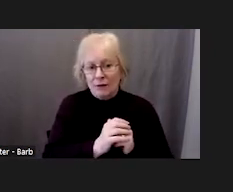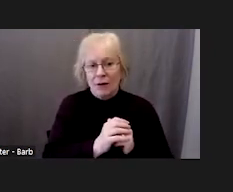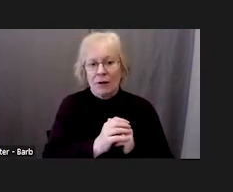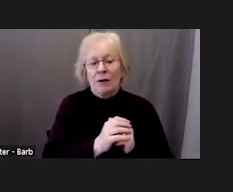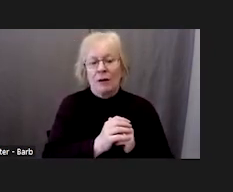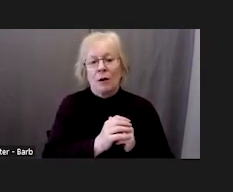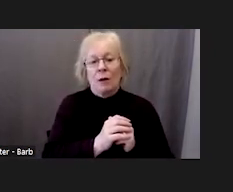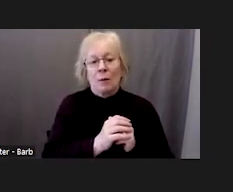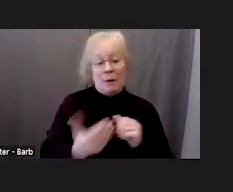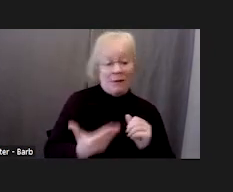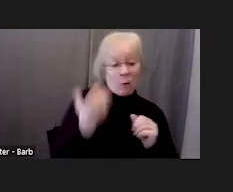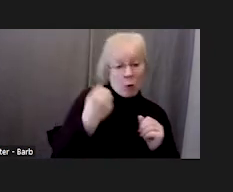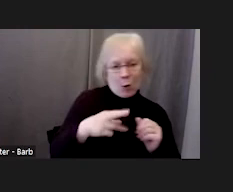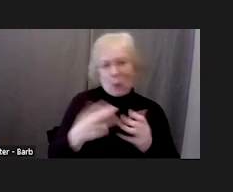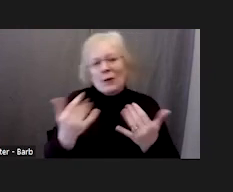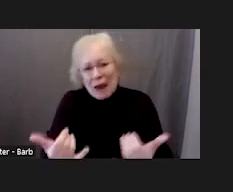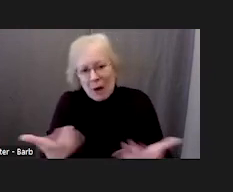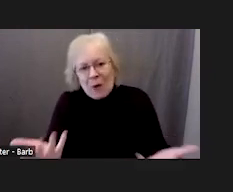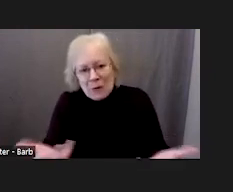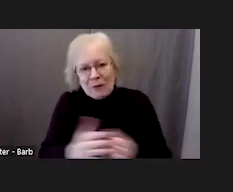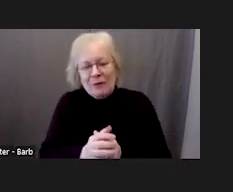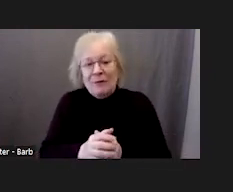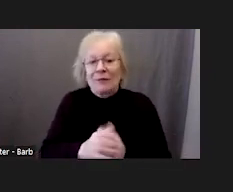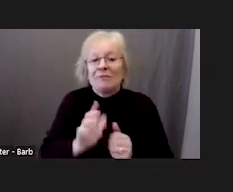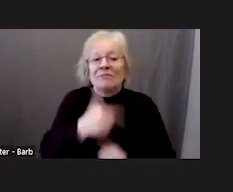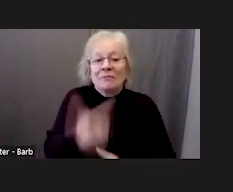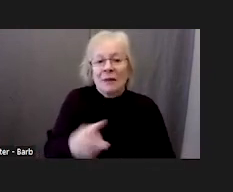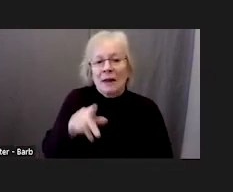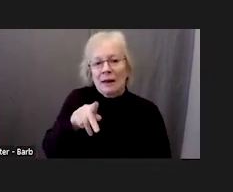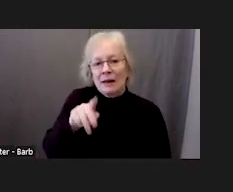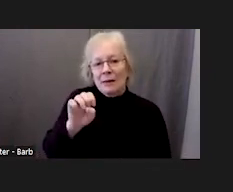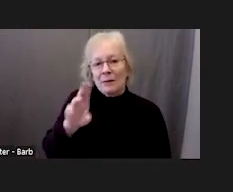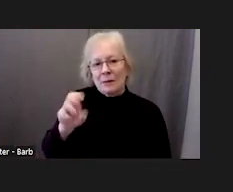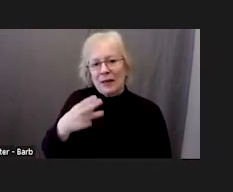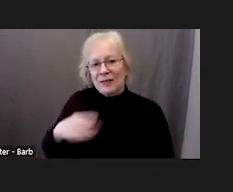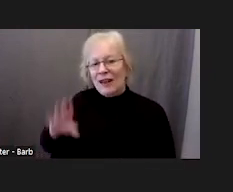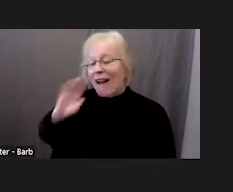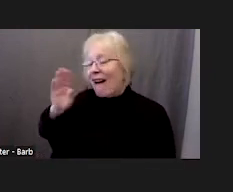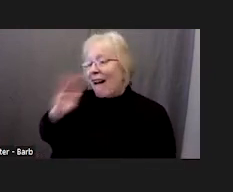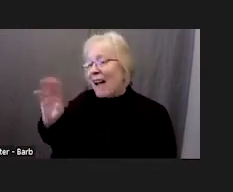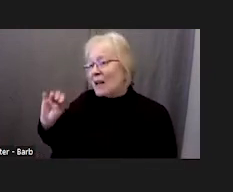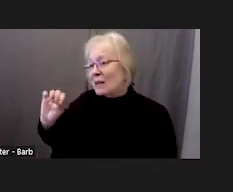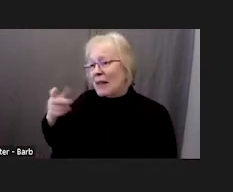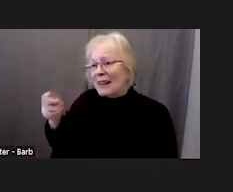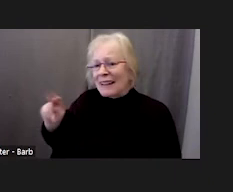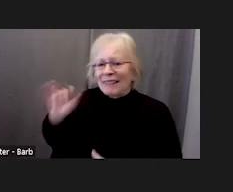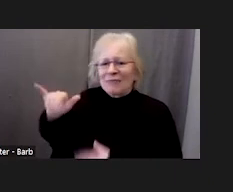memory from college? And Peach? Hi, Megan. That's a great question.